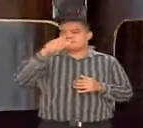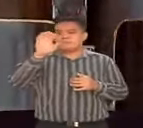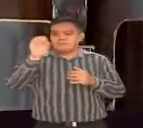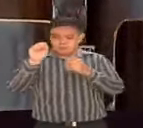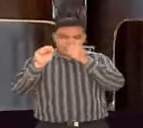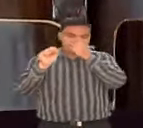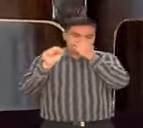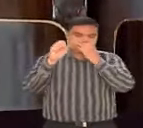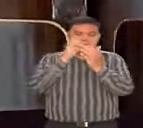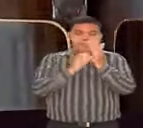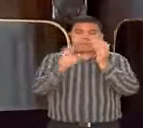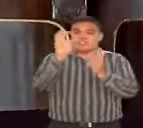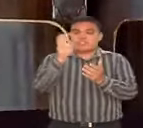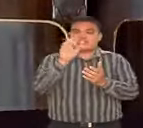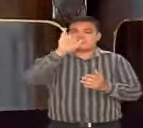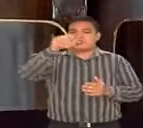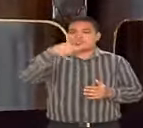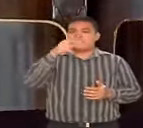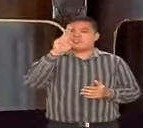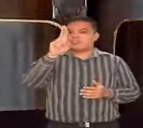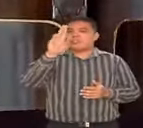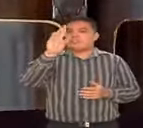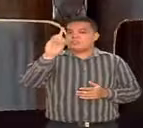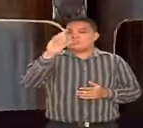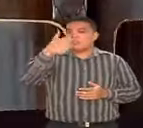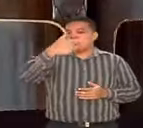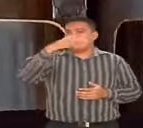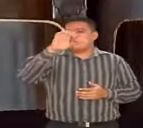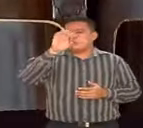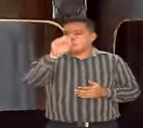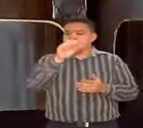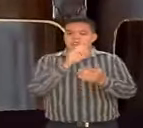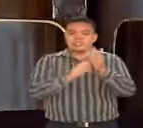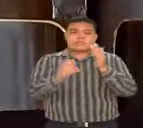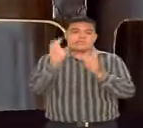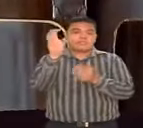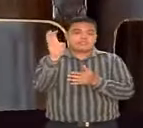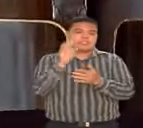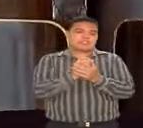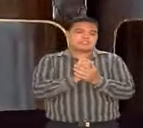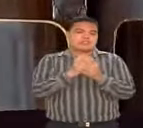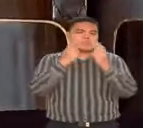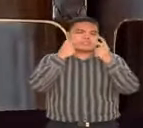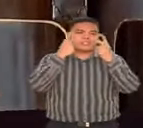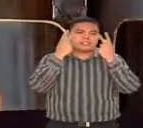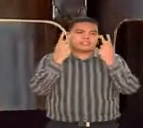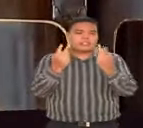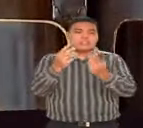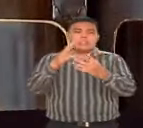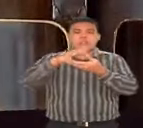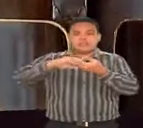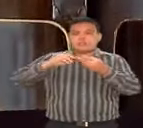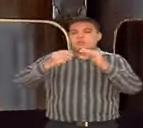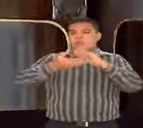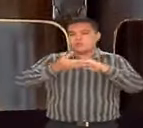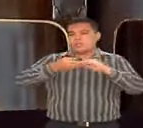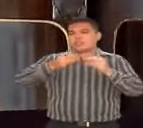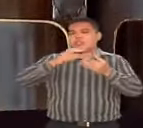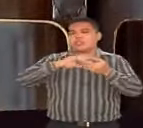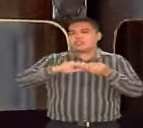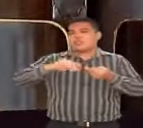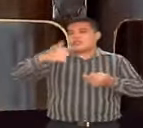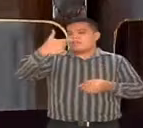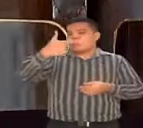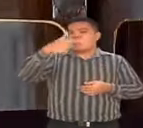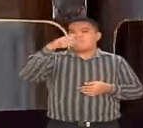6. Let's go to this passage of Scripture, Judges chapter 6. Here we find the story of Gideon.